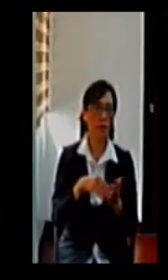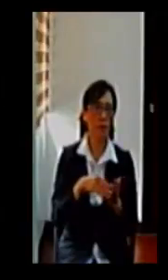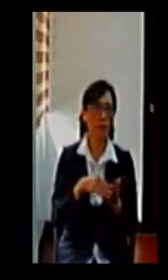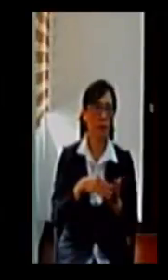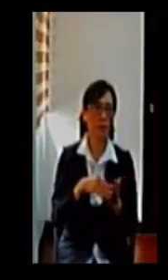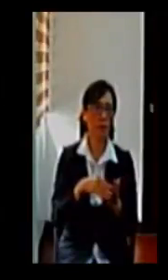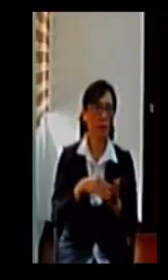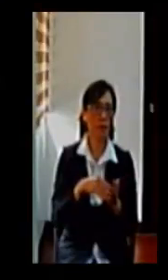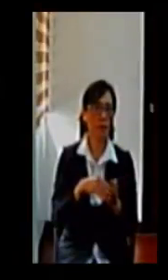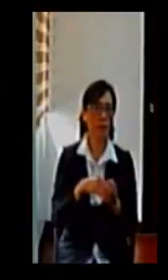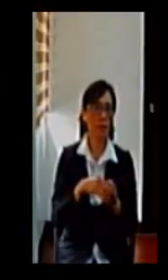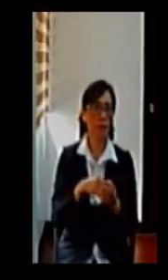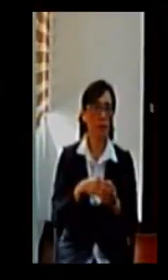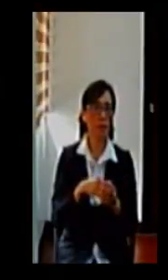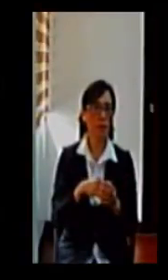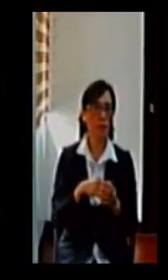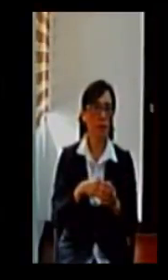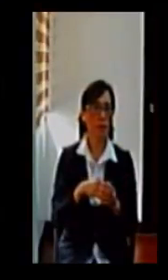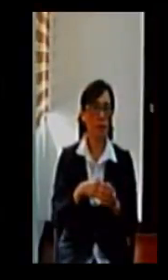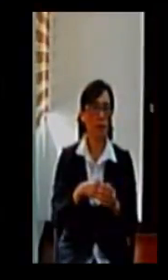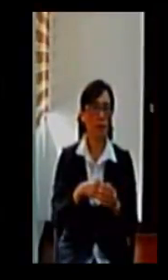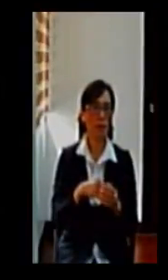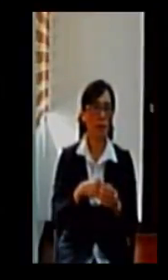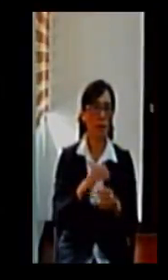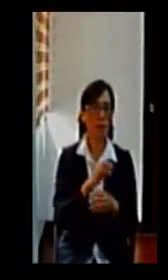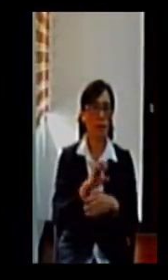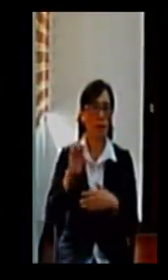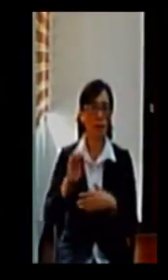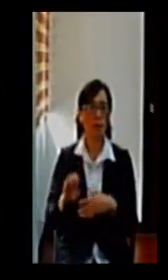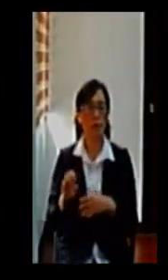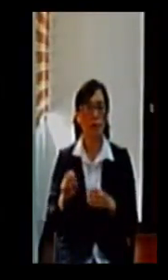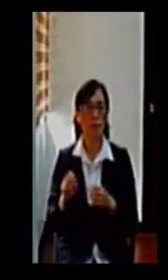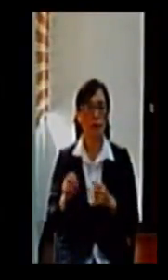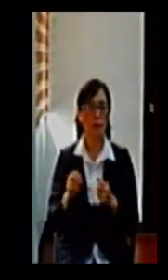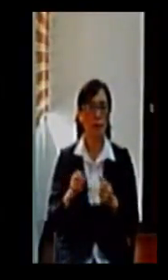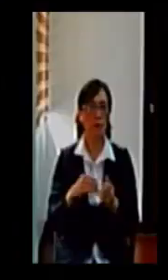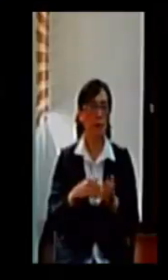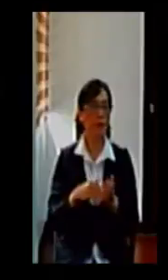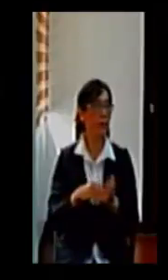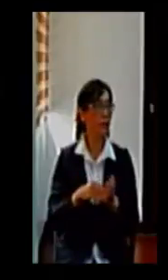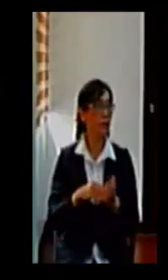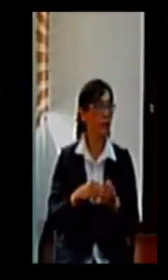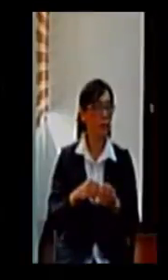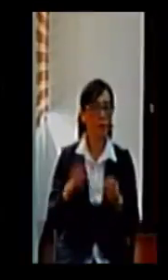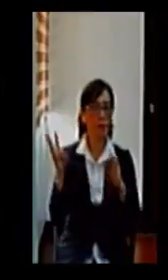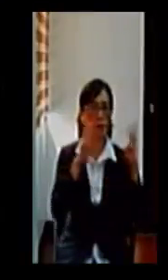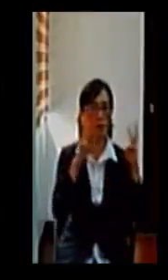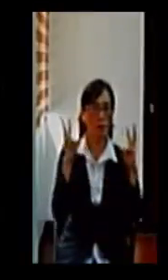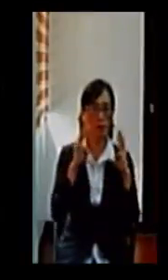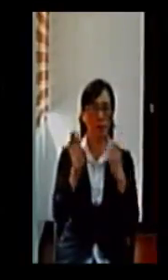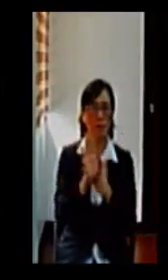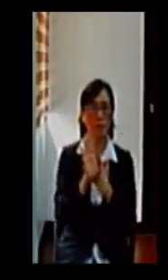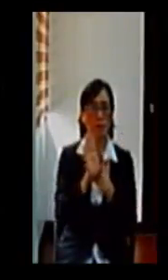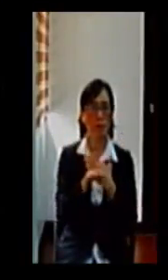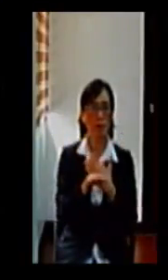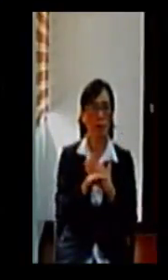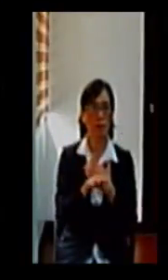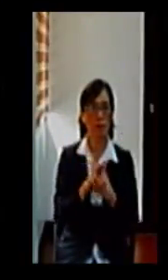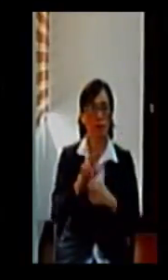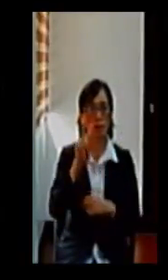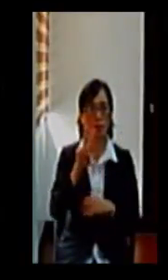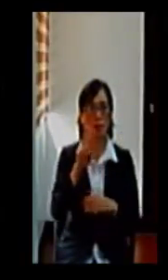extreme weather events. And in many cases, yesterday I just came back from the two